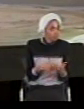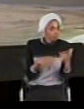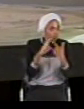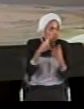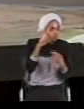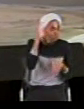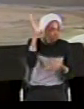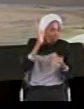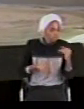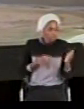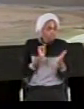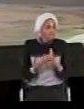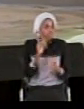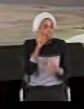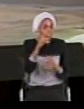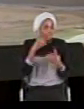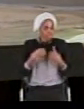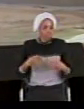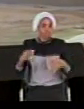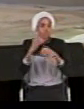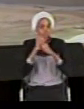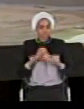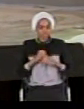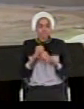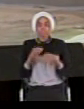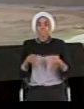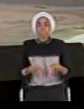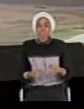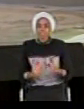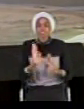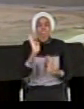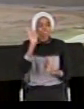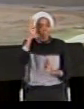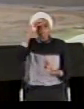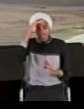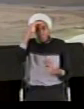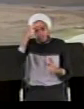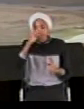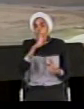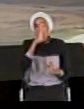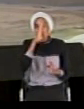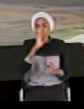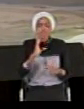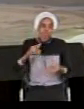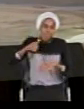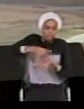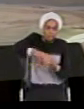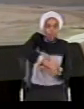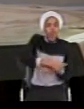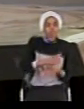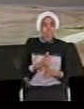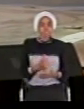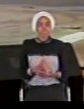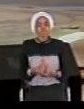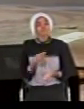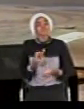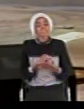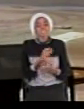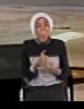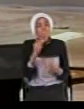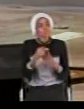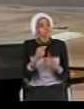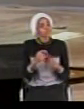ye have received, let him be accursed. Those are the words of